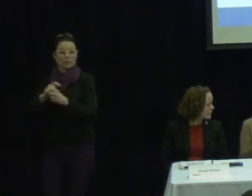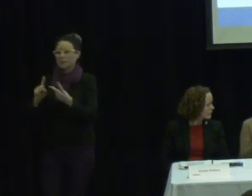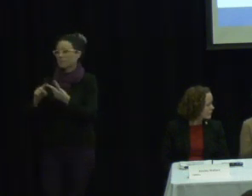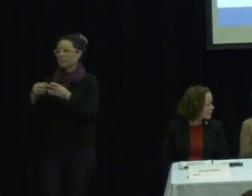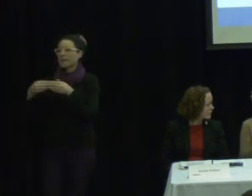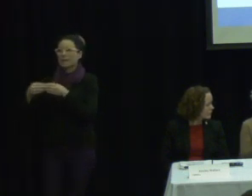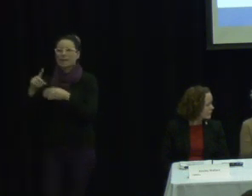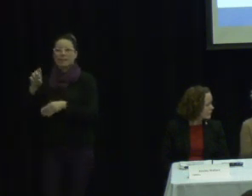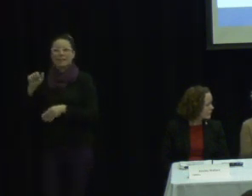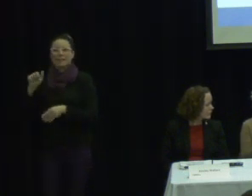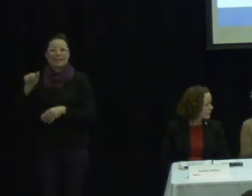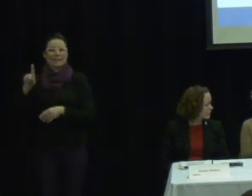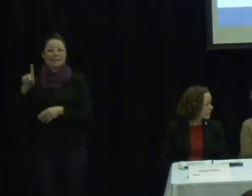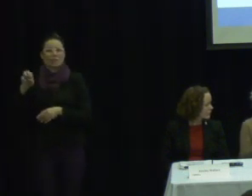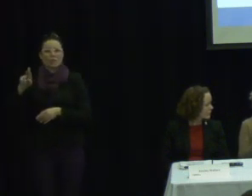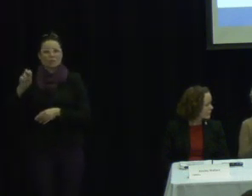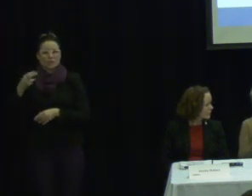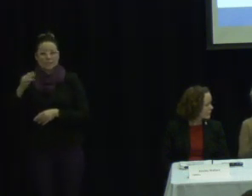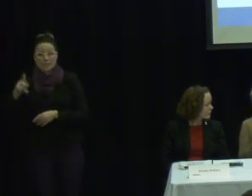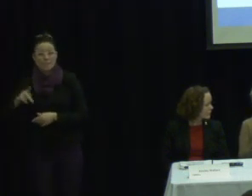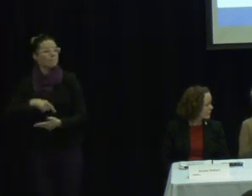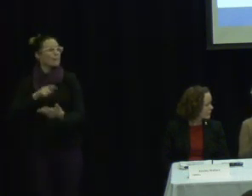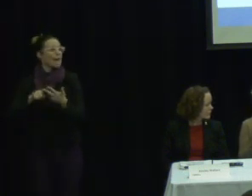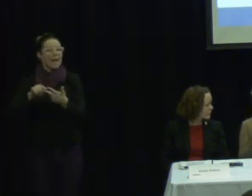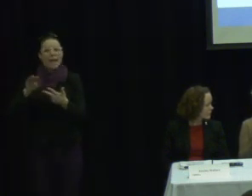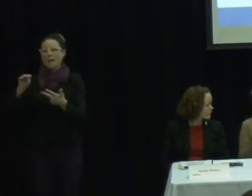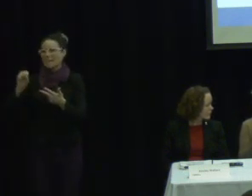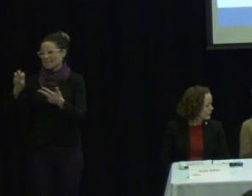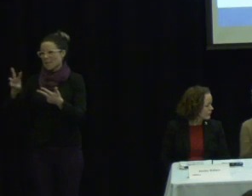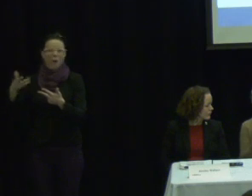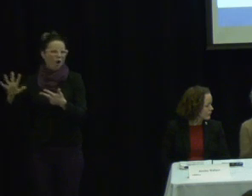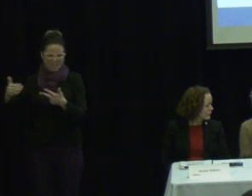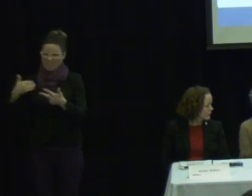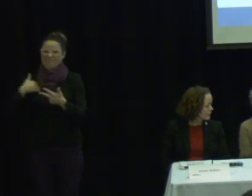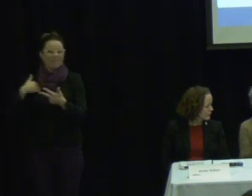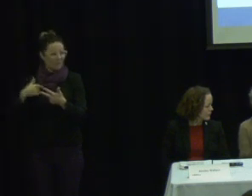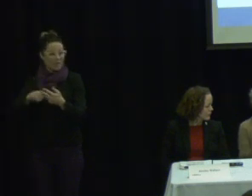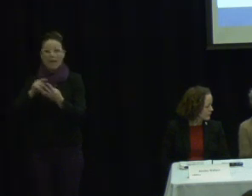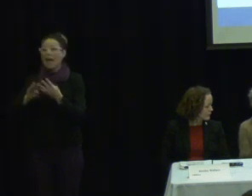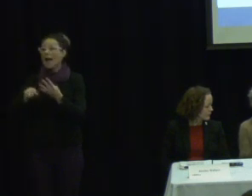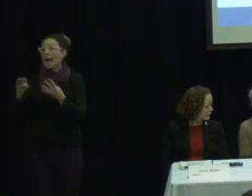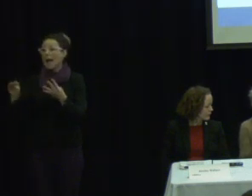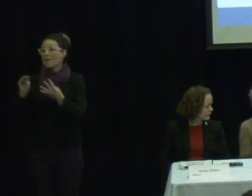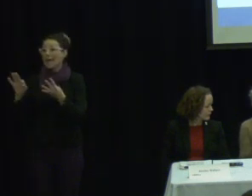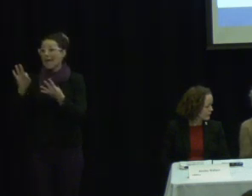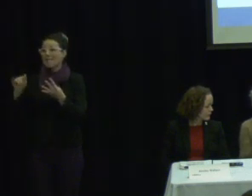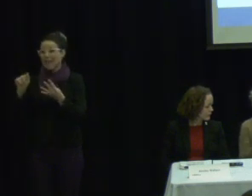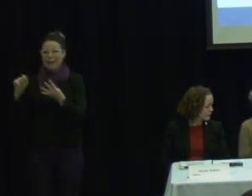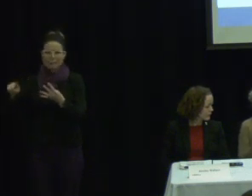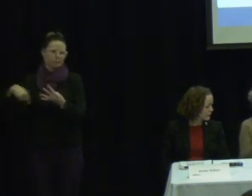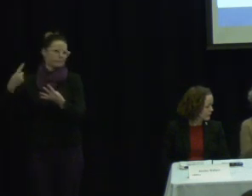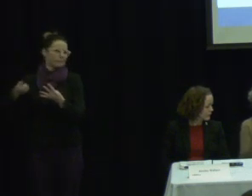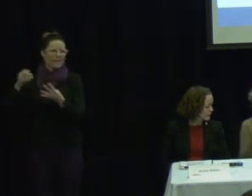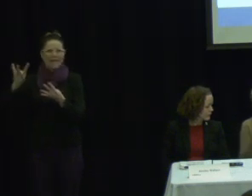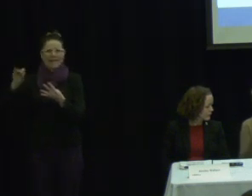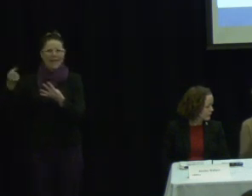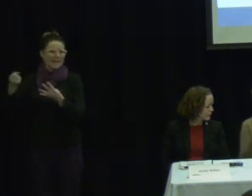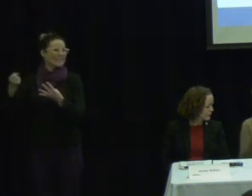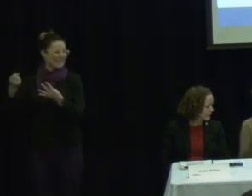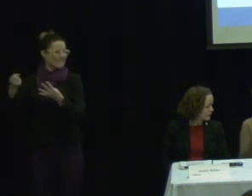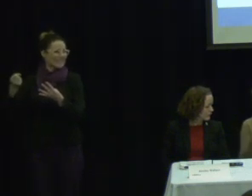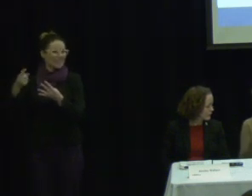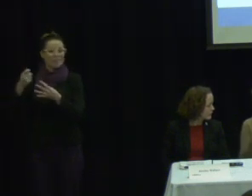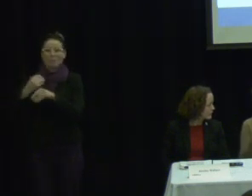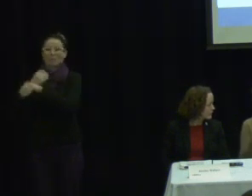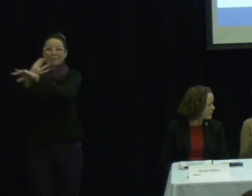The MSW already is one. The MFA has been one since the 80s when it was a correspondence course. And we're putting